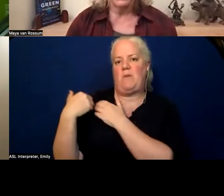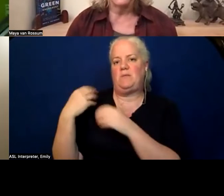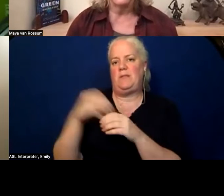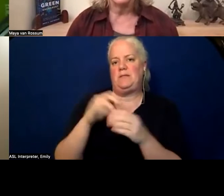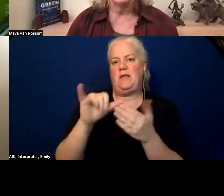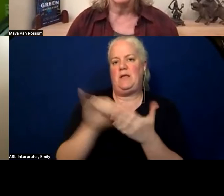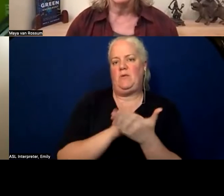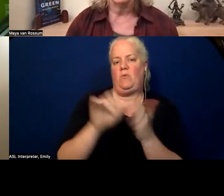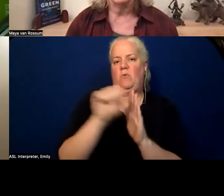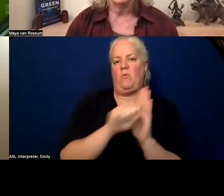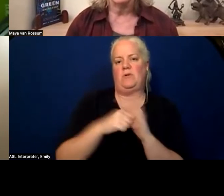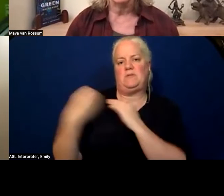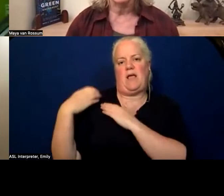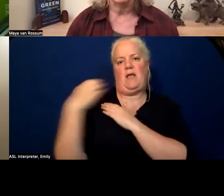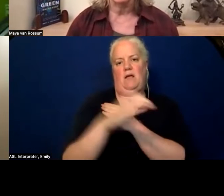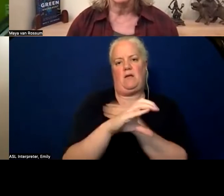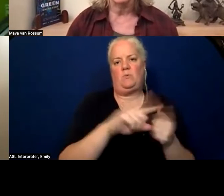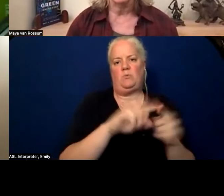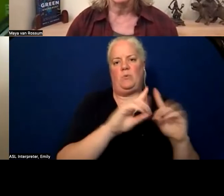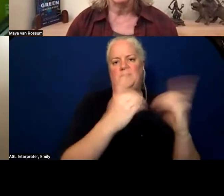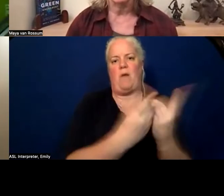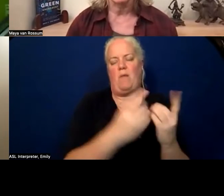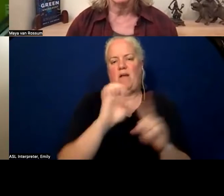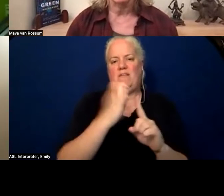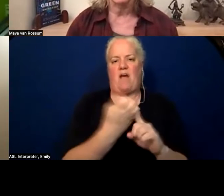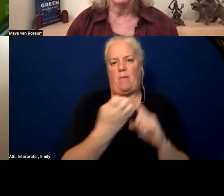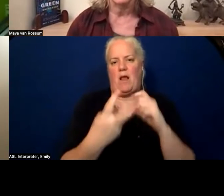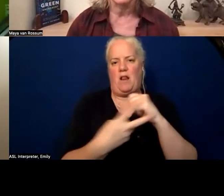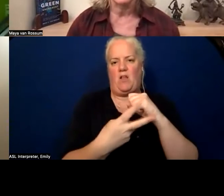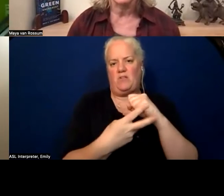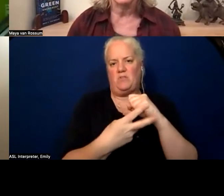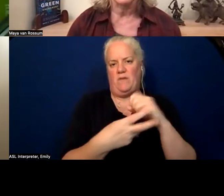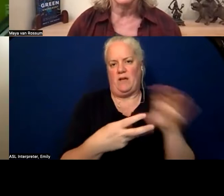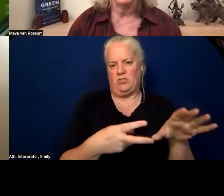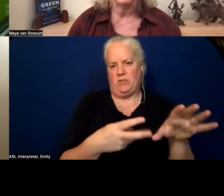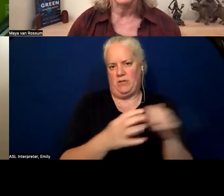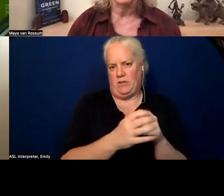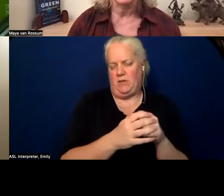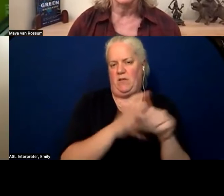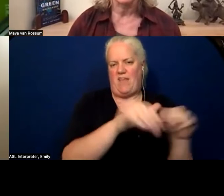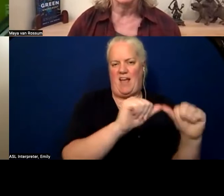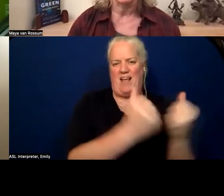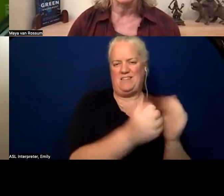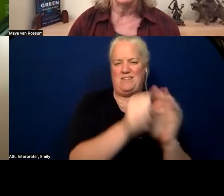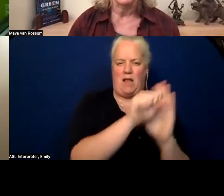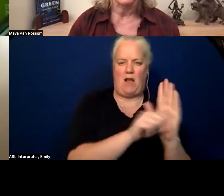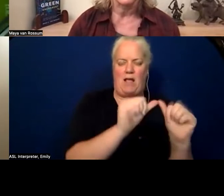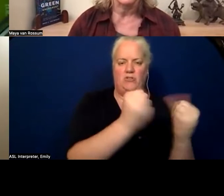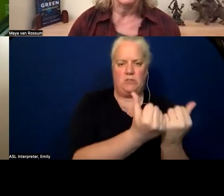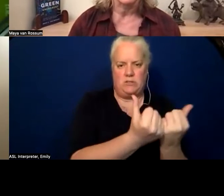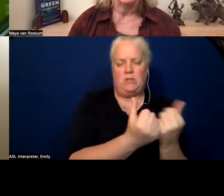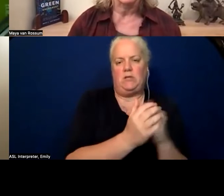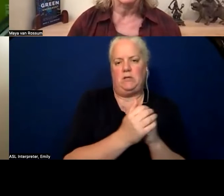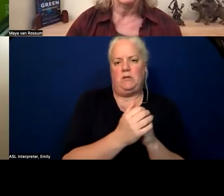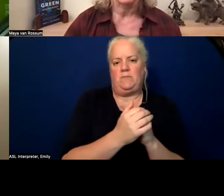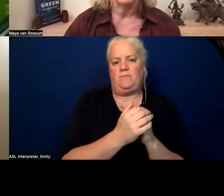the Department of Environmental Conservation. And so what will end up happening is